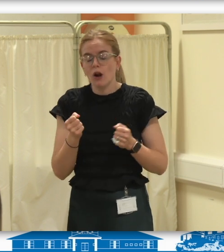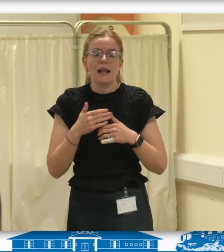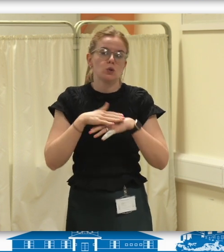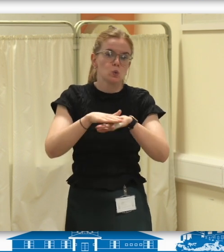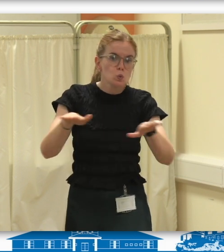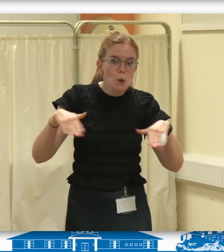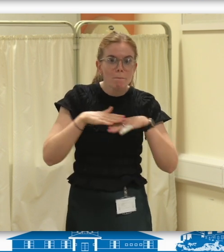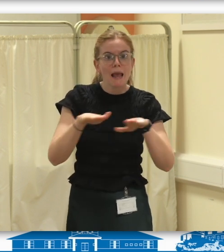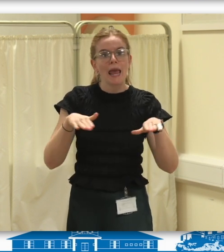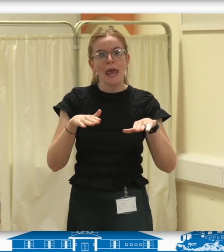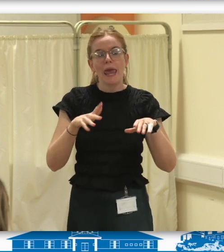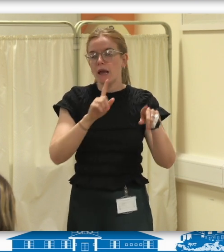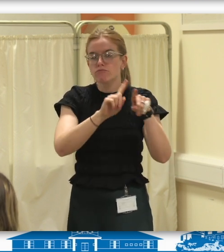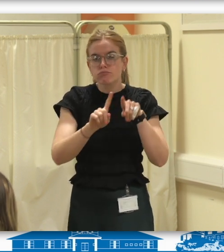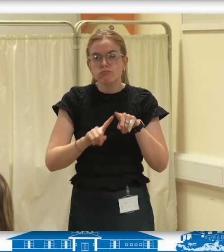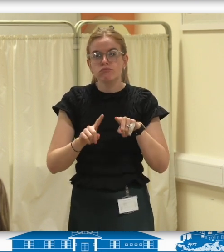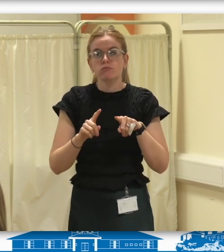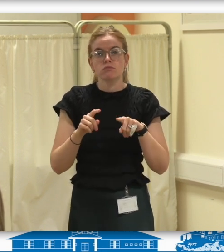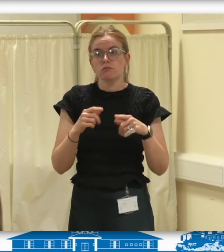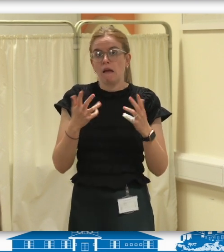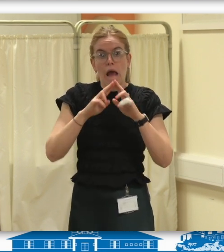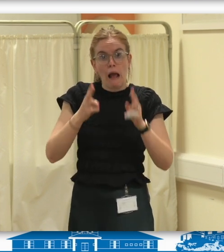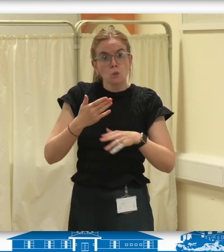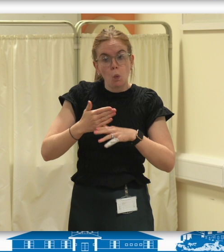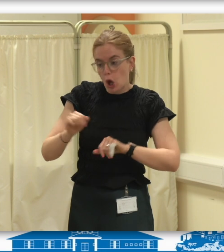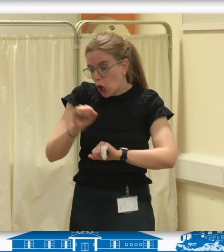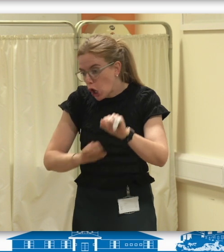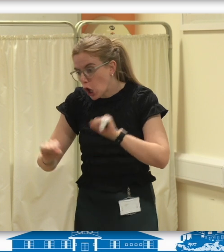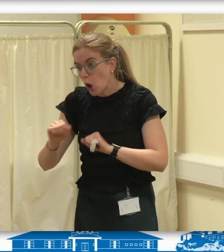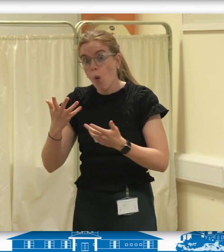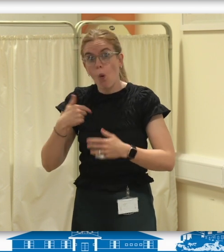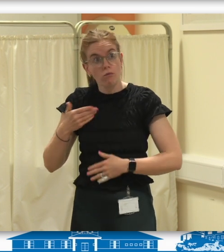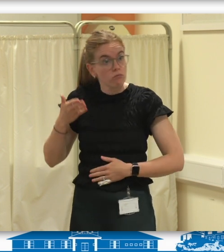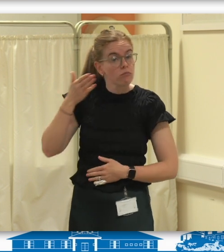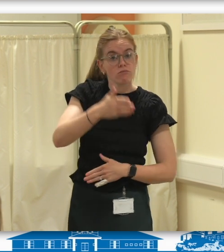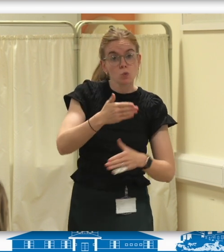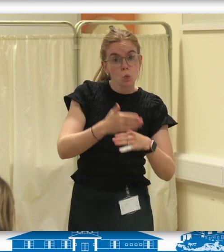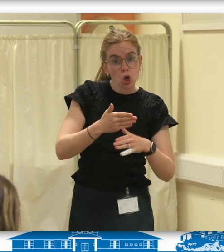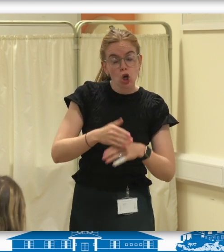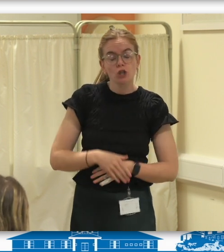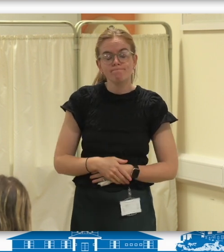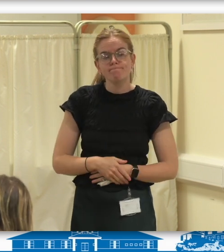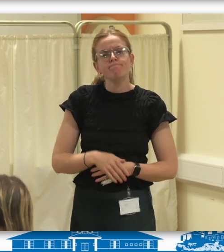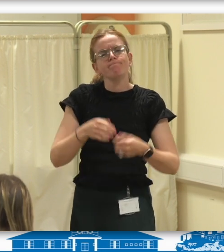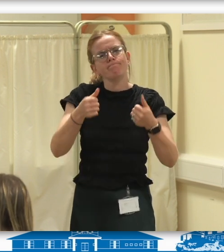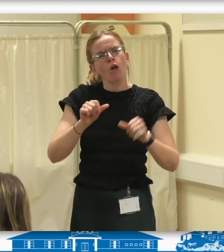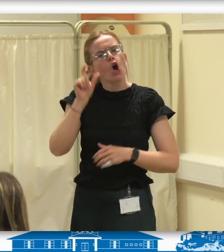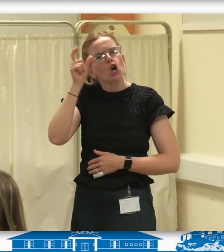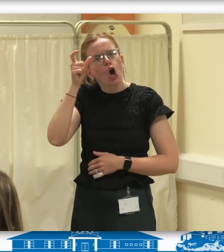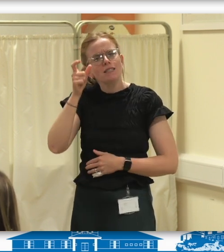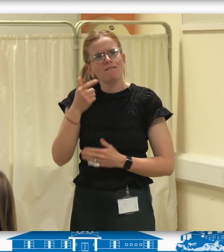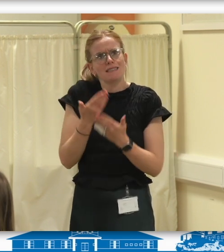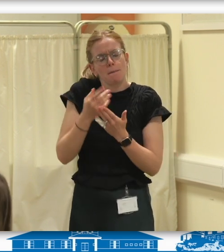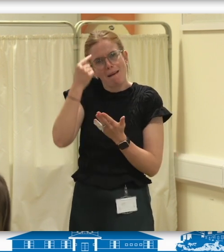swimming, just doing housework or coming to work. Cognitive demand, so completing a